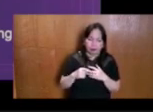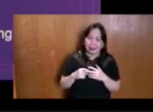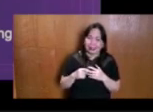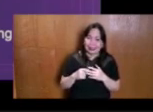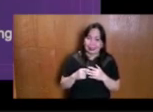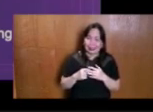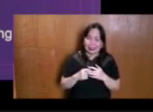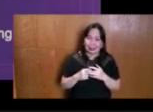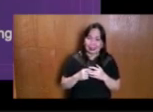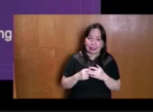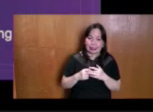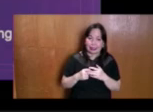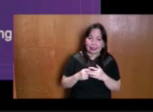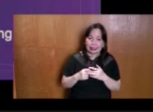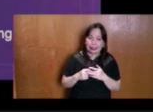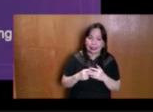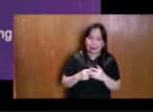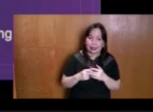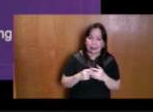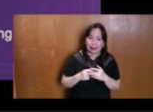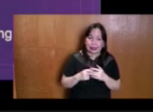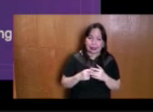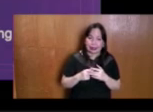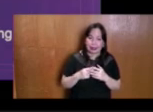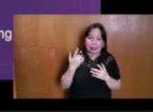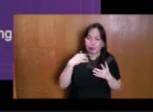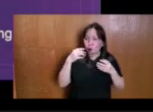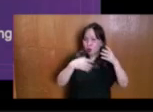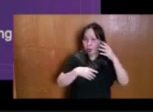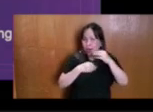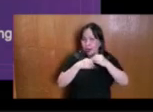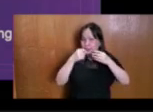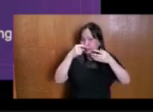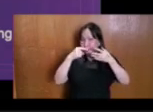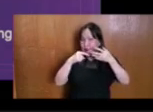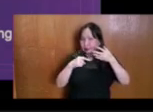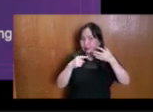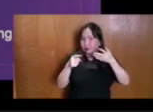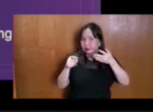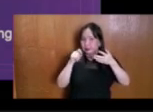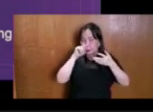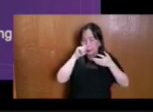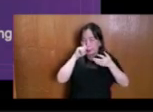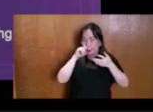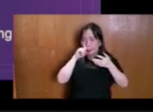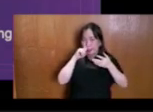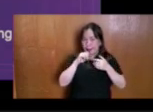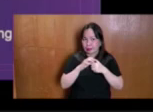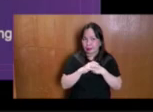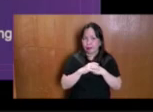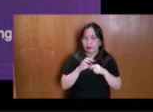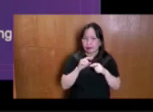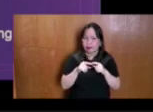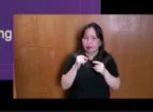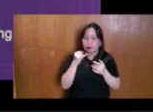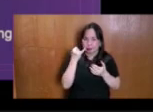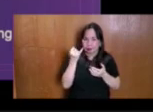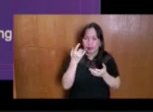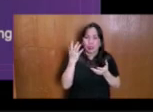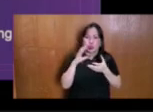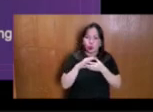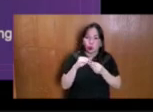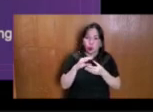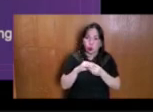maybe just a little tale. You can look at the details of that, but just to give a little bit of